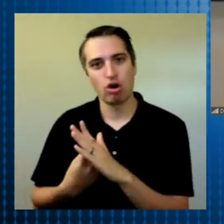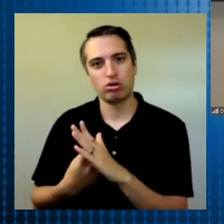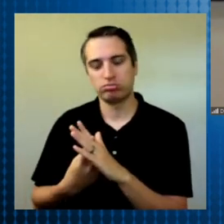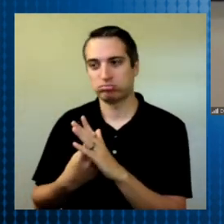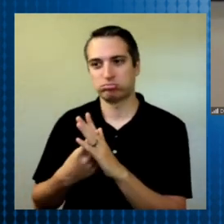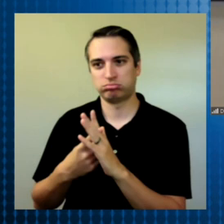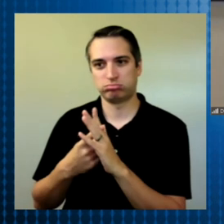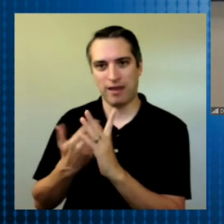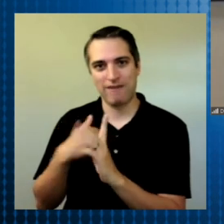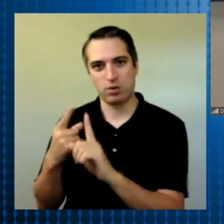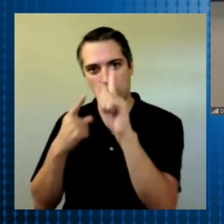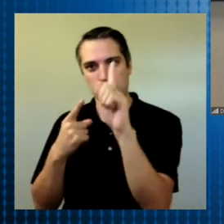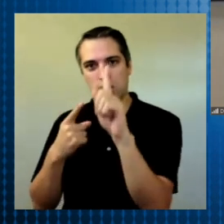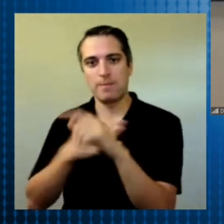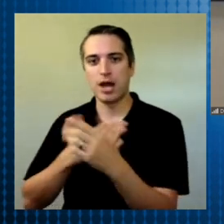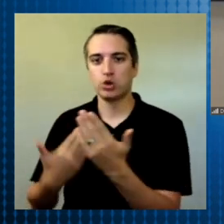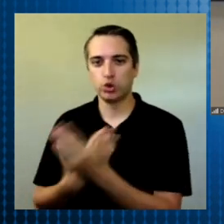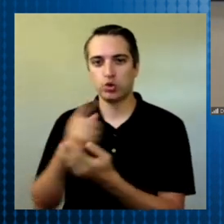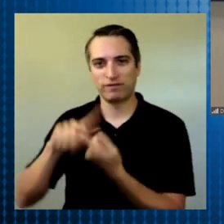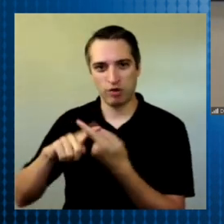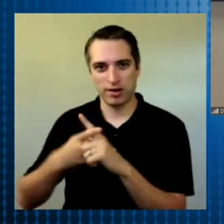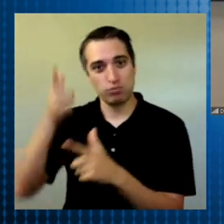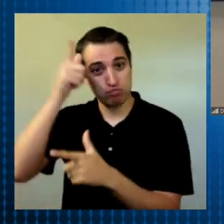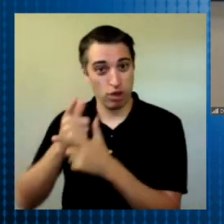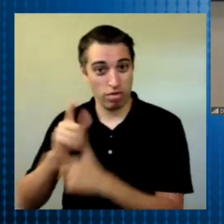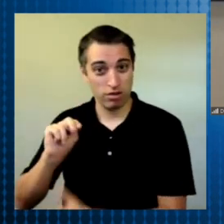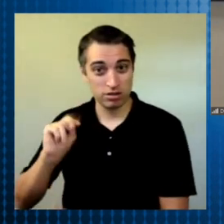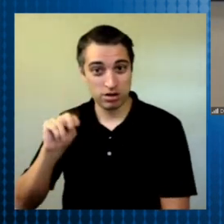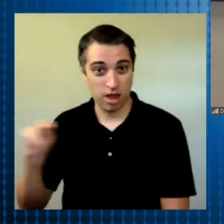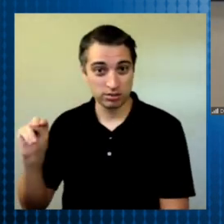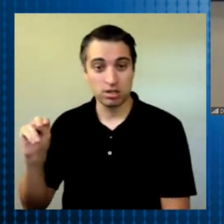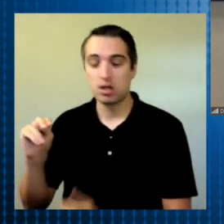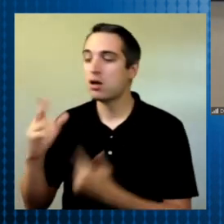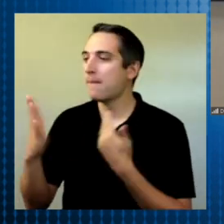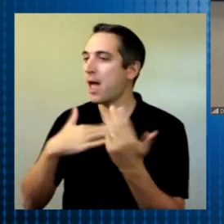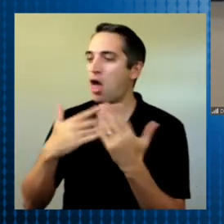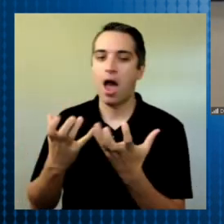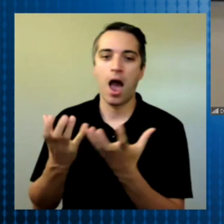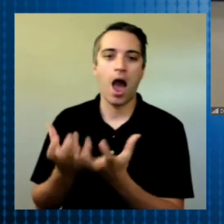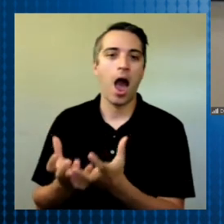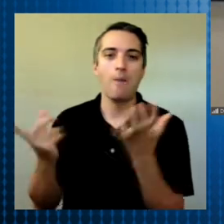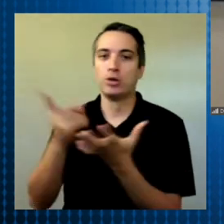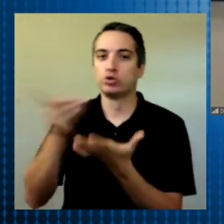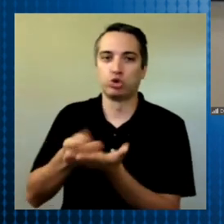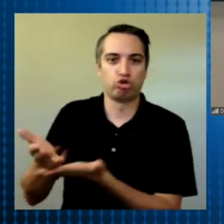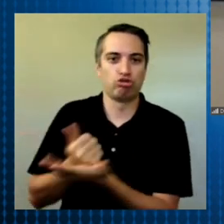there, Brother Nunn, no matter what he makes, say something. If you make